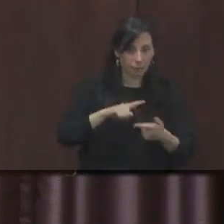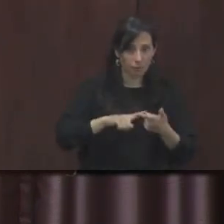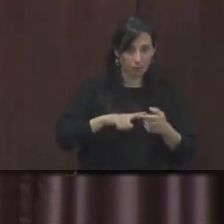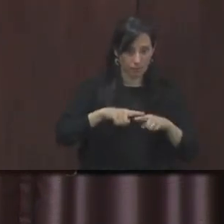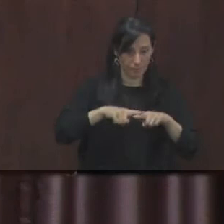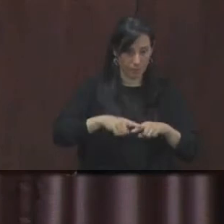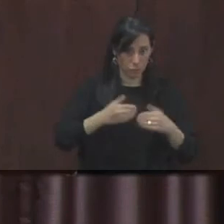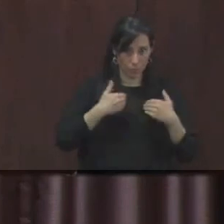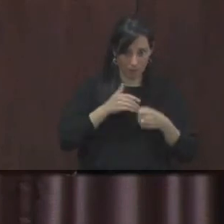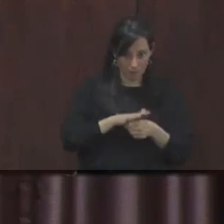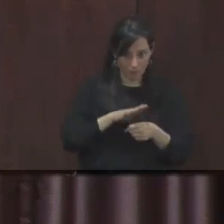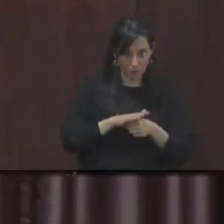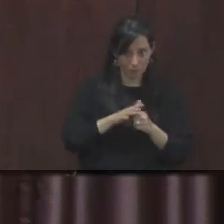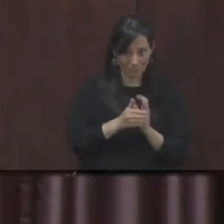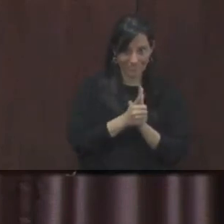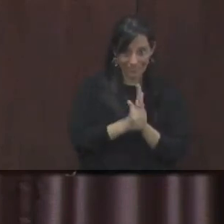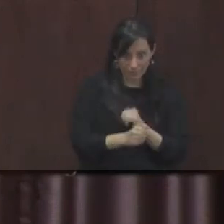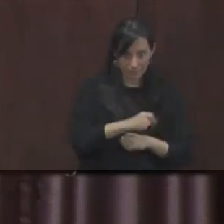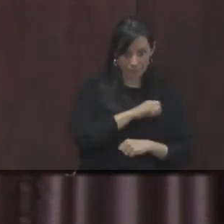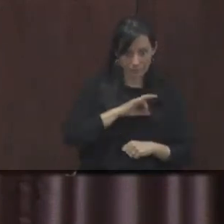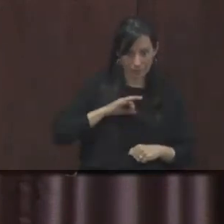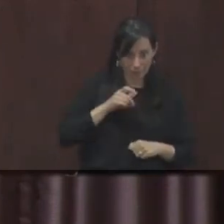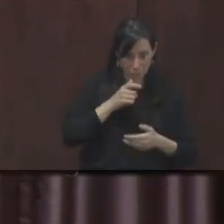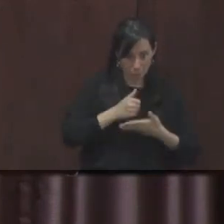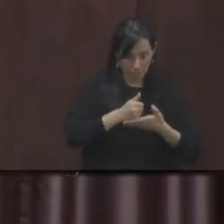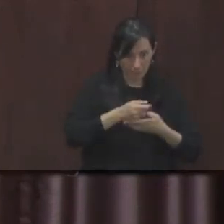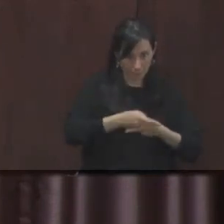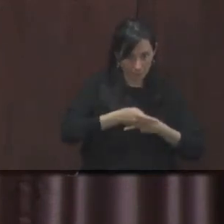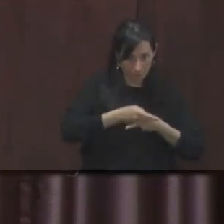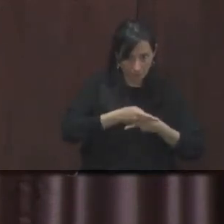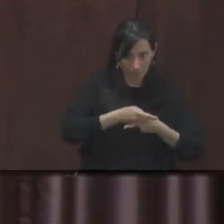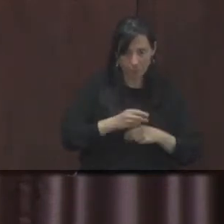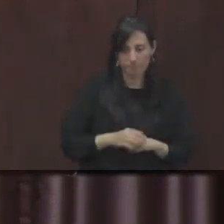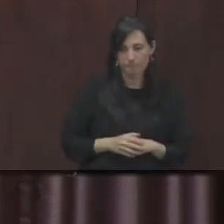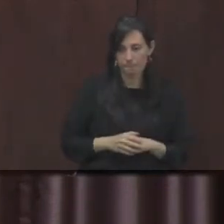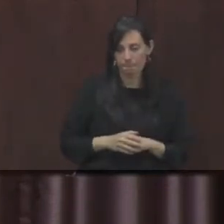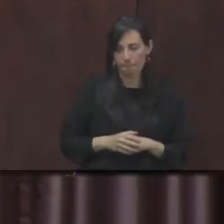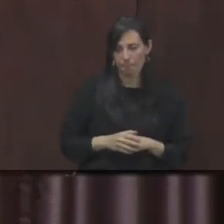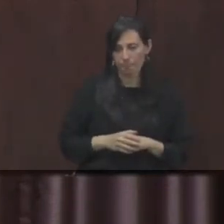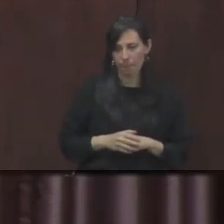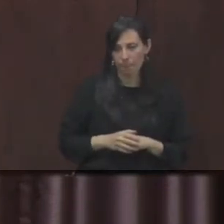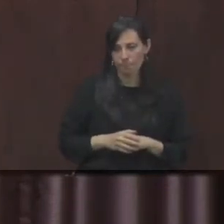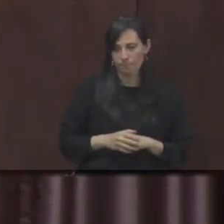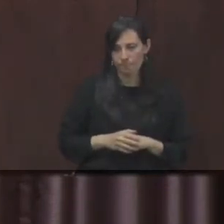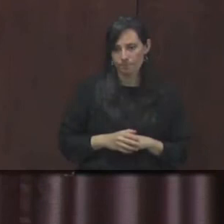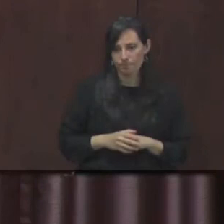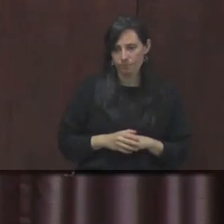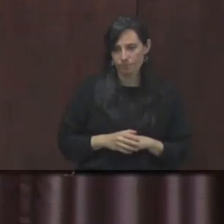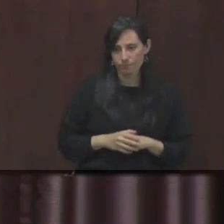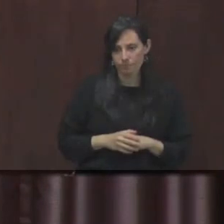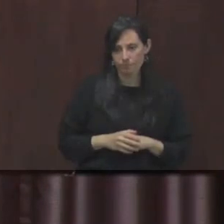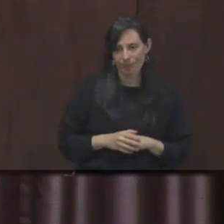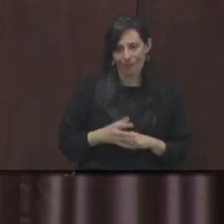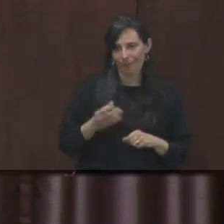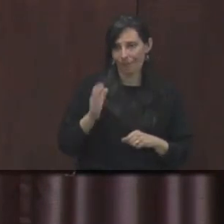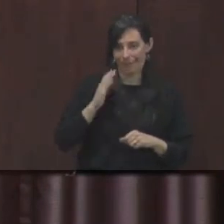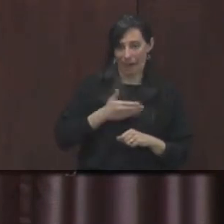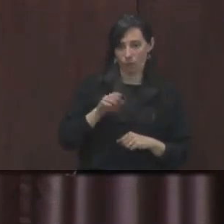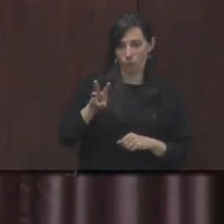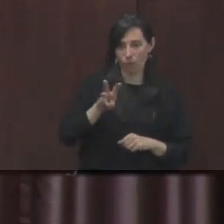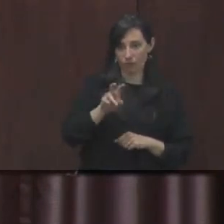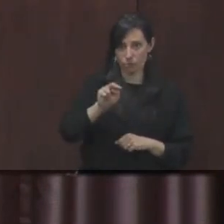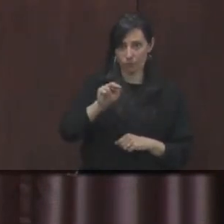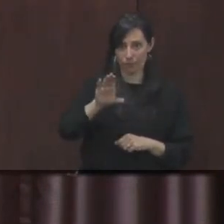the patients. And it's dependent upon recognizing that we see the 18-county region as